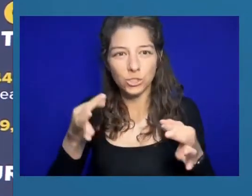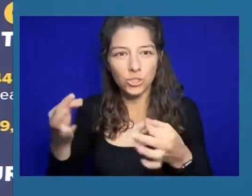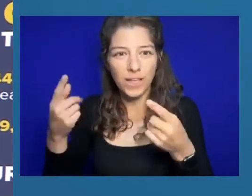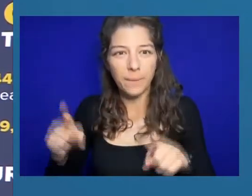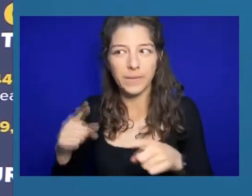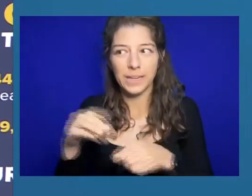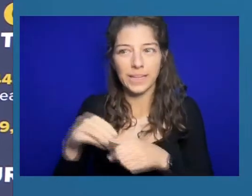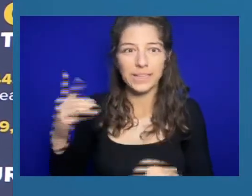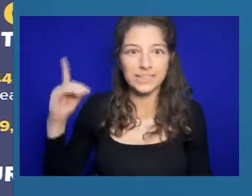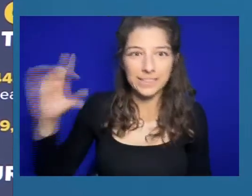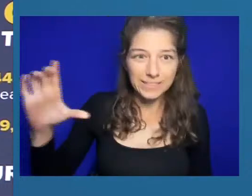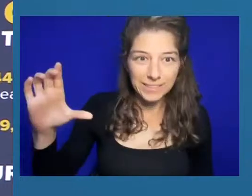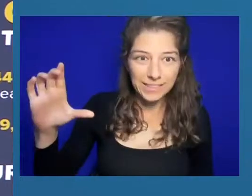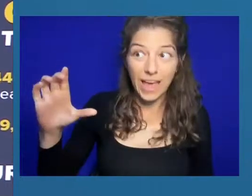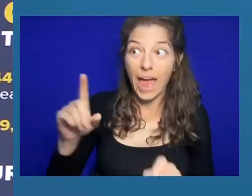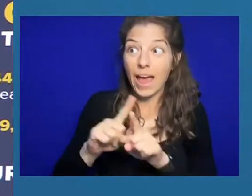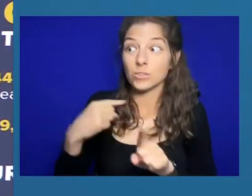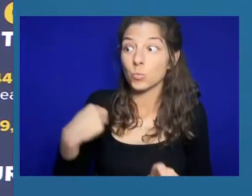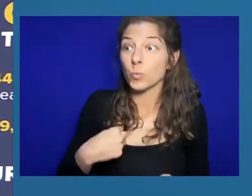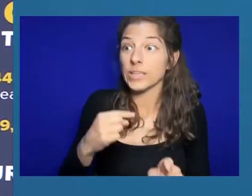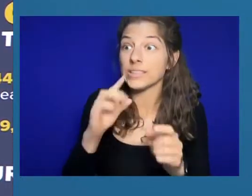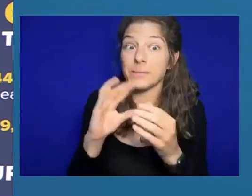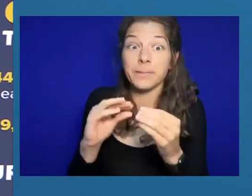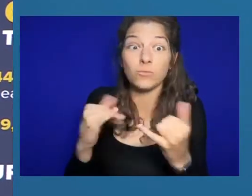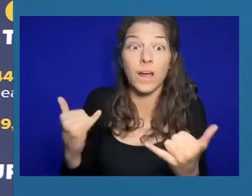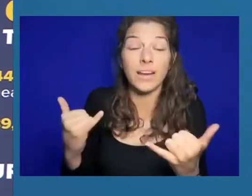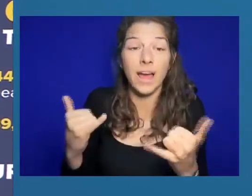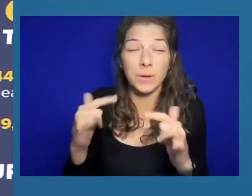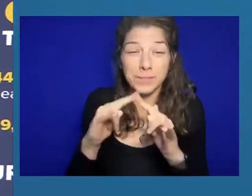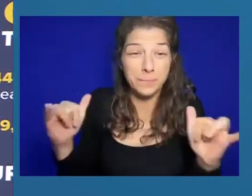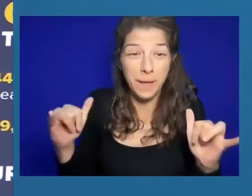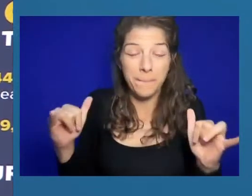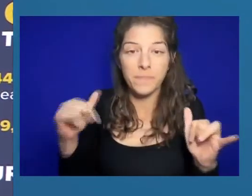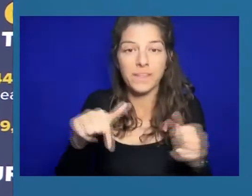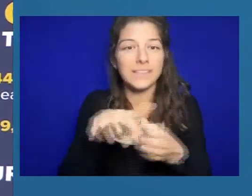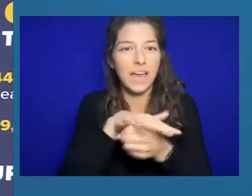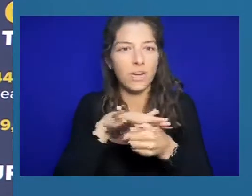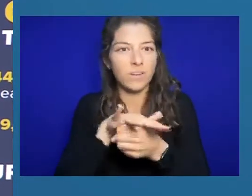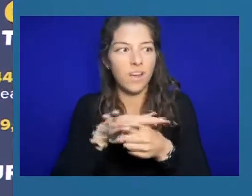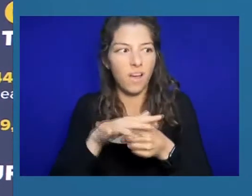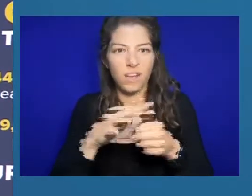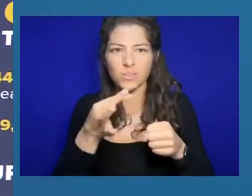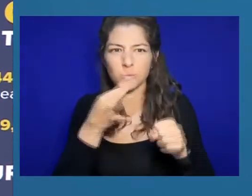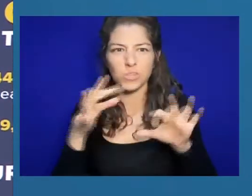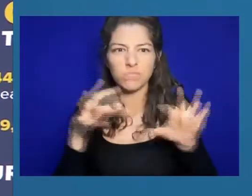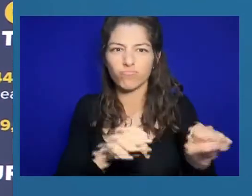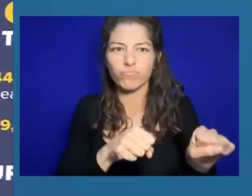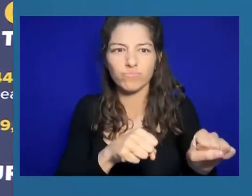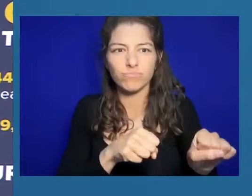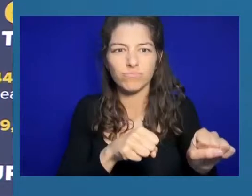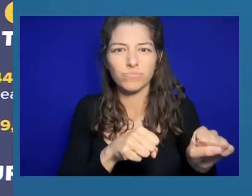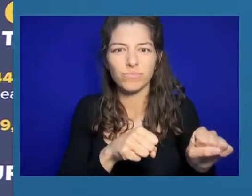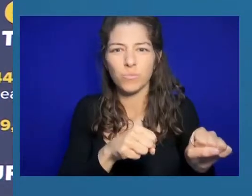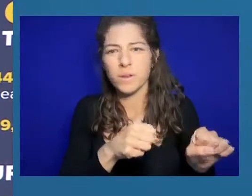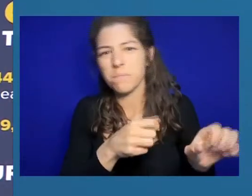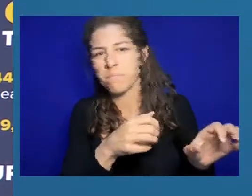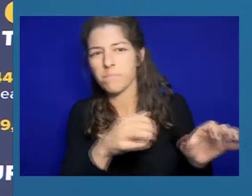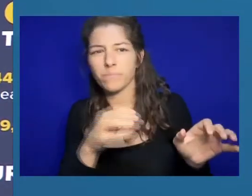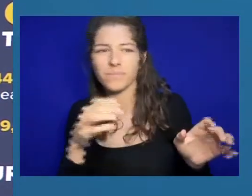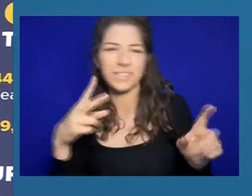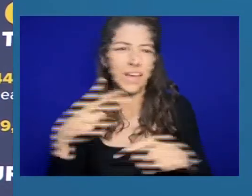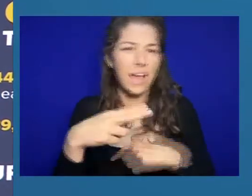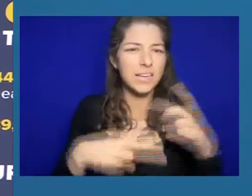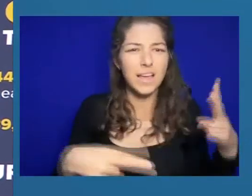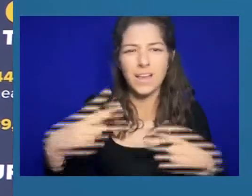Washington as we speak, that this area is under siege. We're being pulled back by